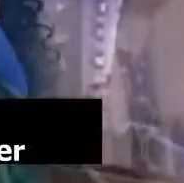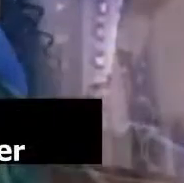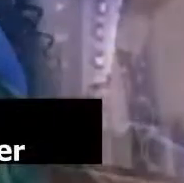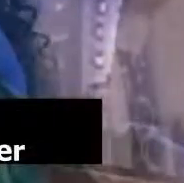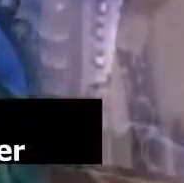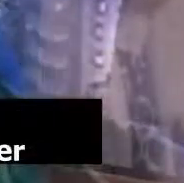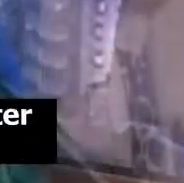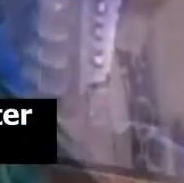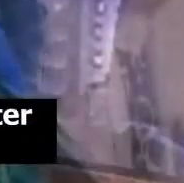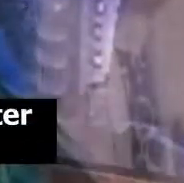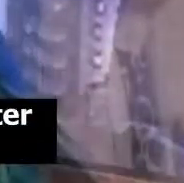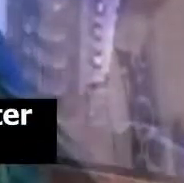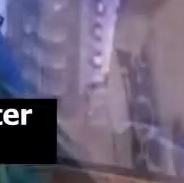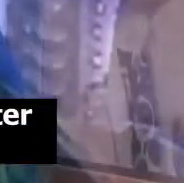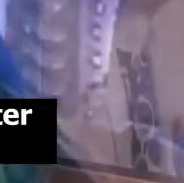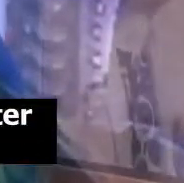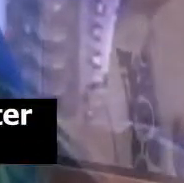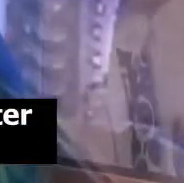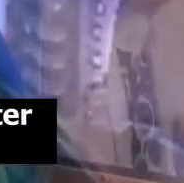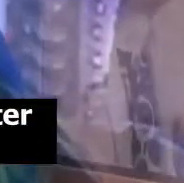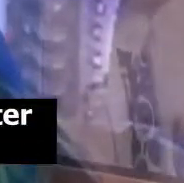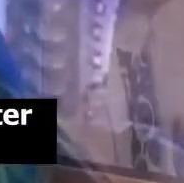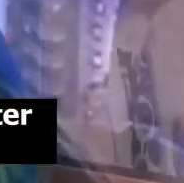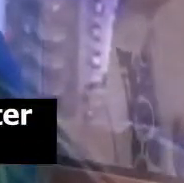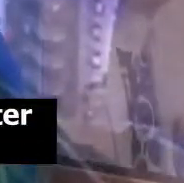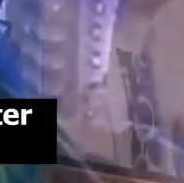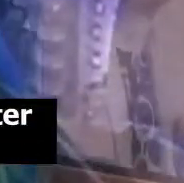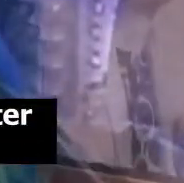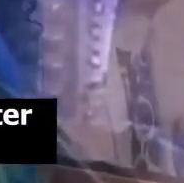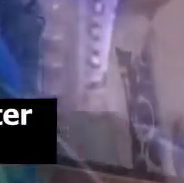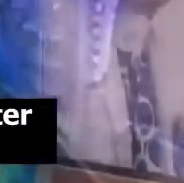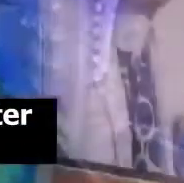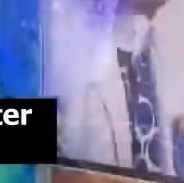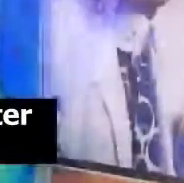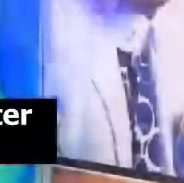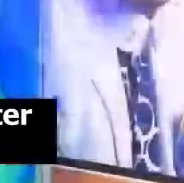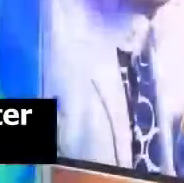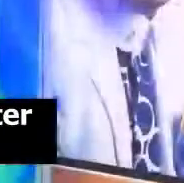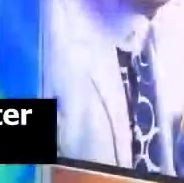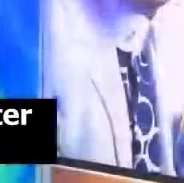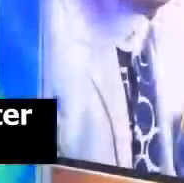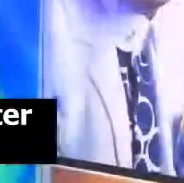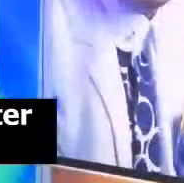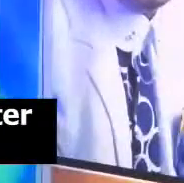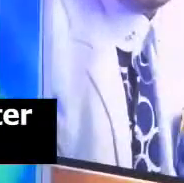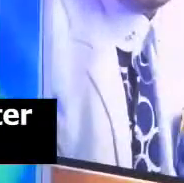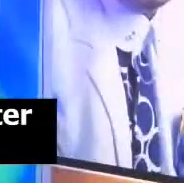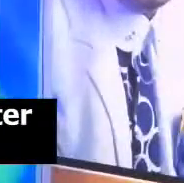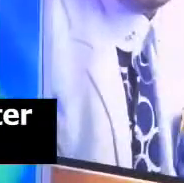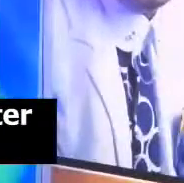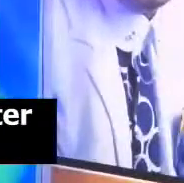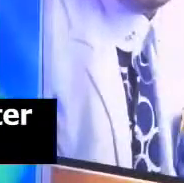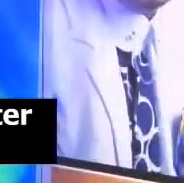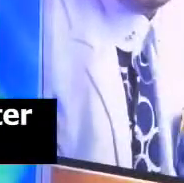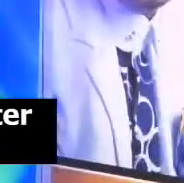everything. Yeah. Your goodness is running. It's running out to me.